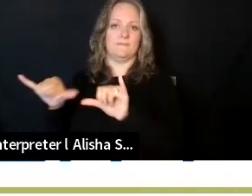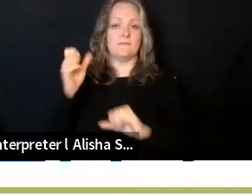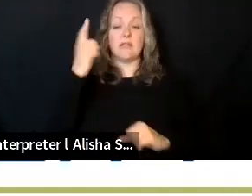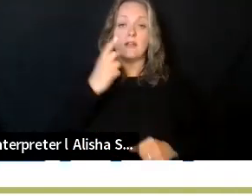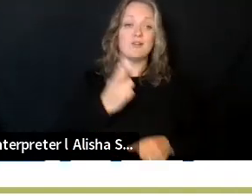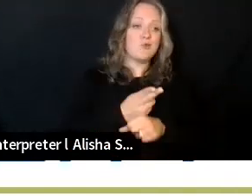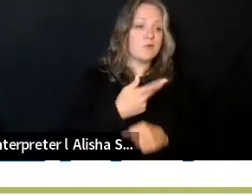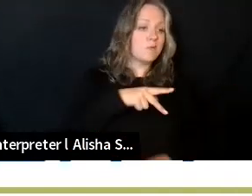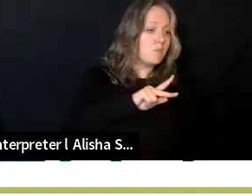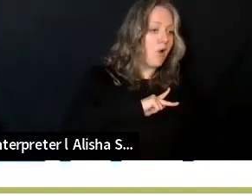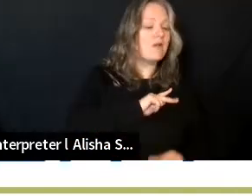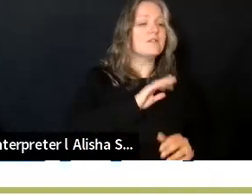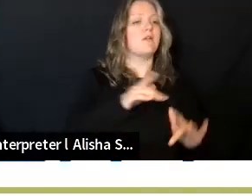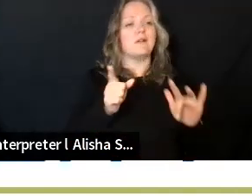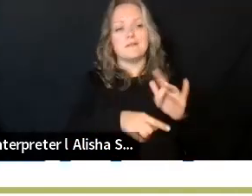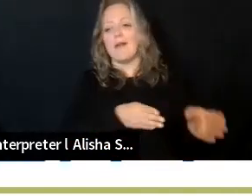and personal.